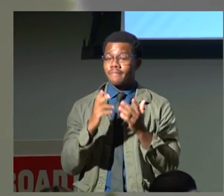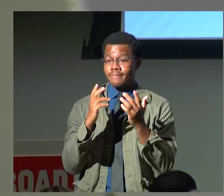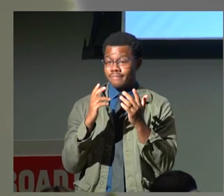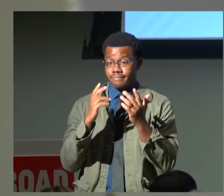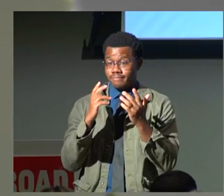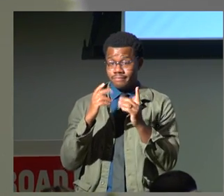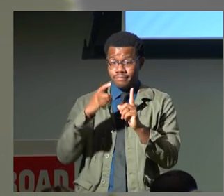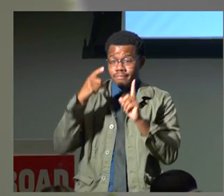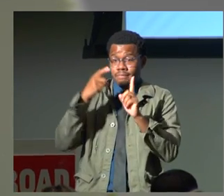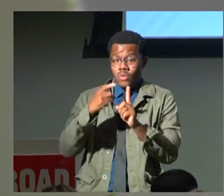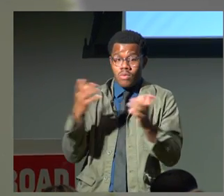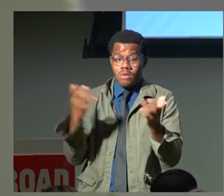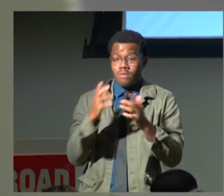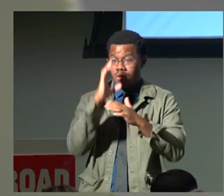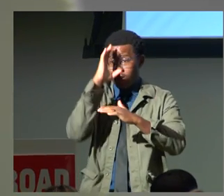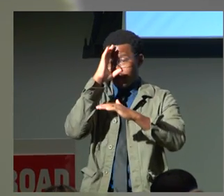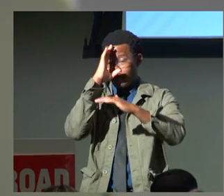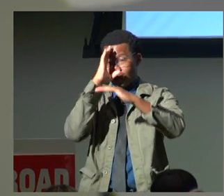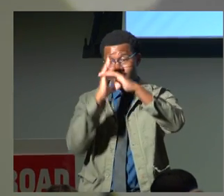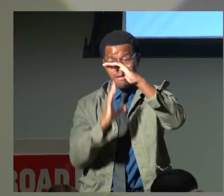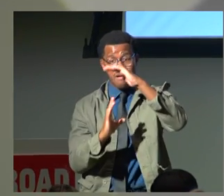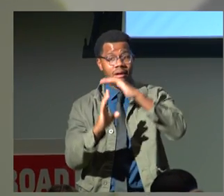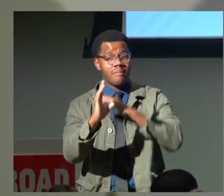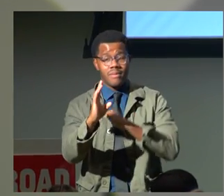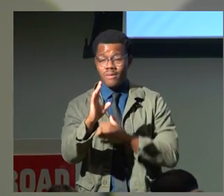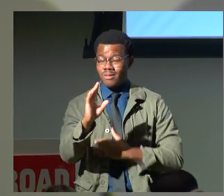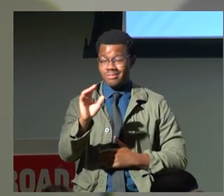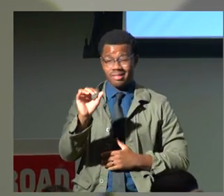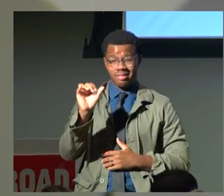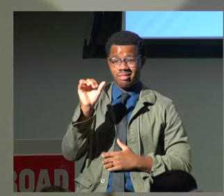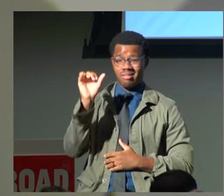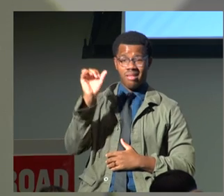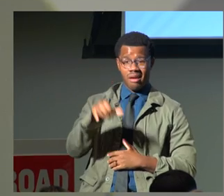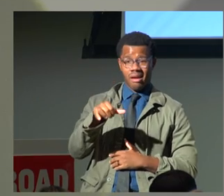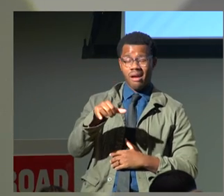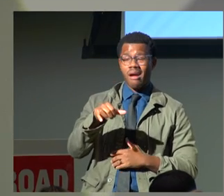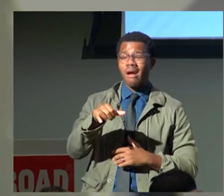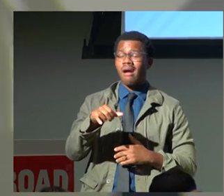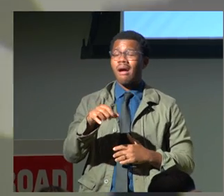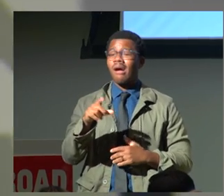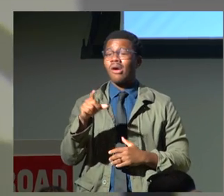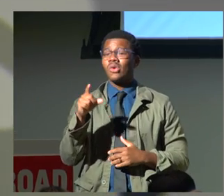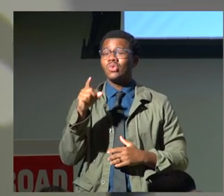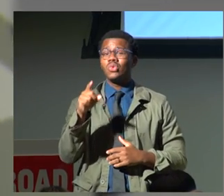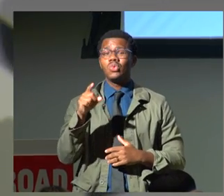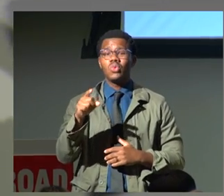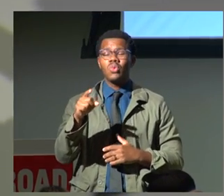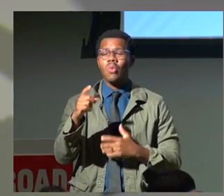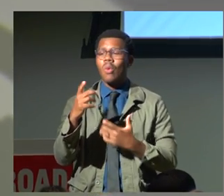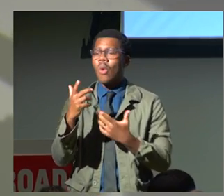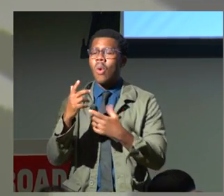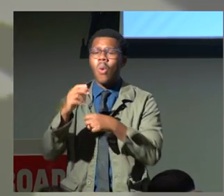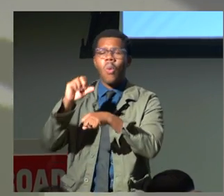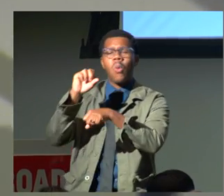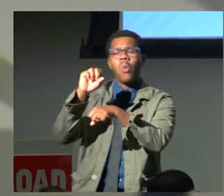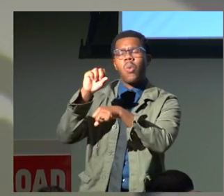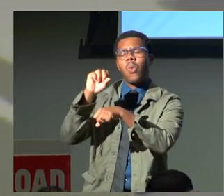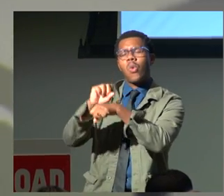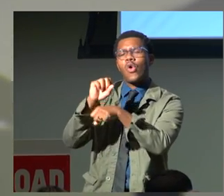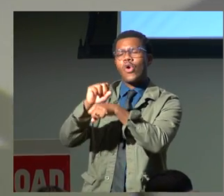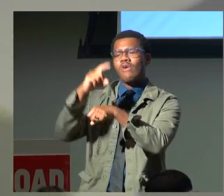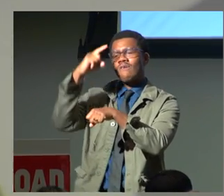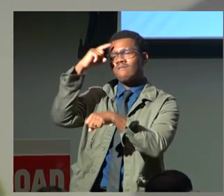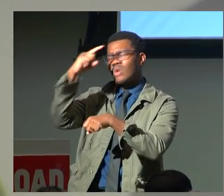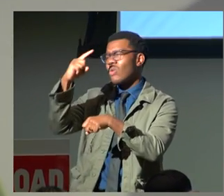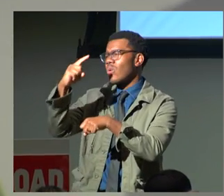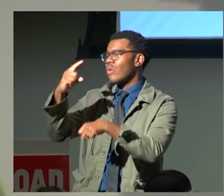I think that's the best way to do it. I think the moment you start working for other stuff, I think when you start making art